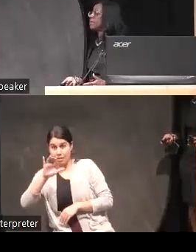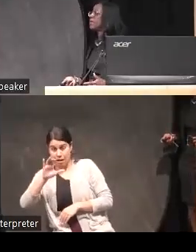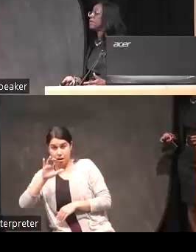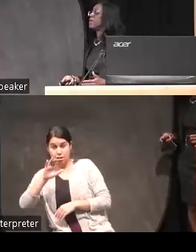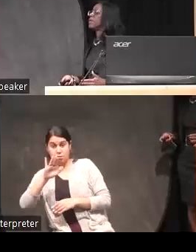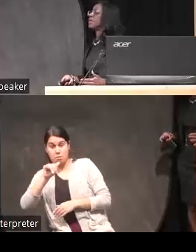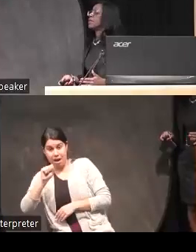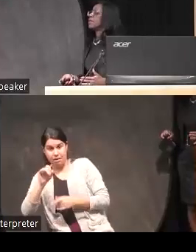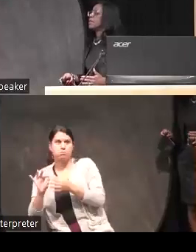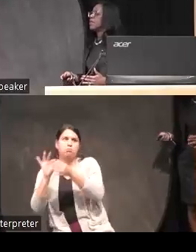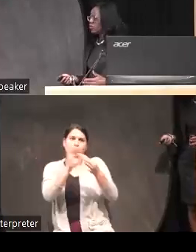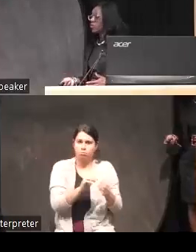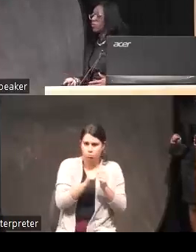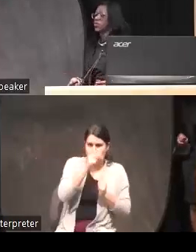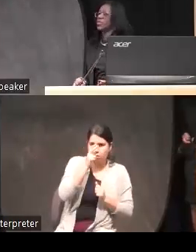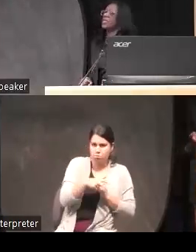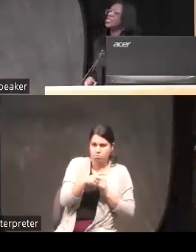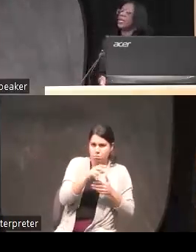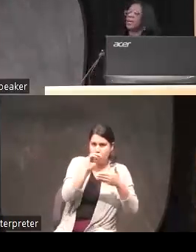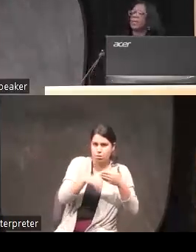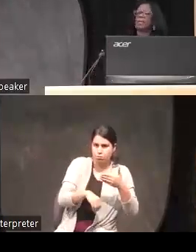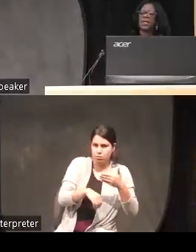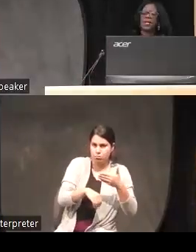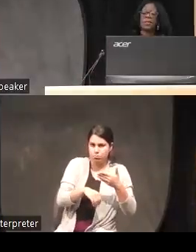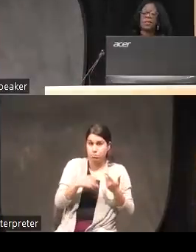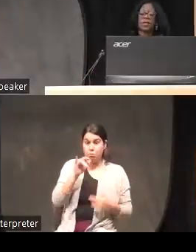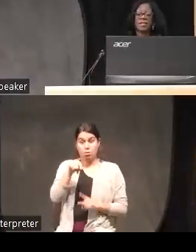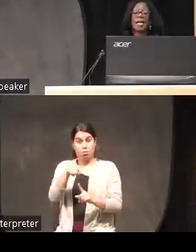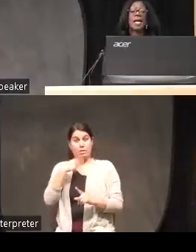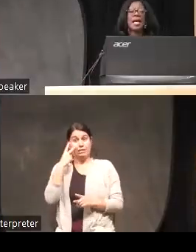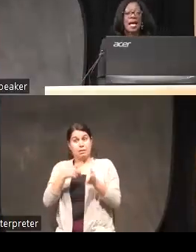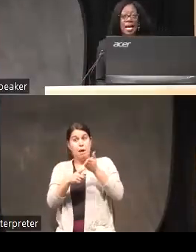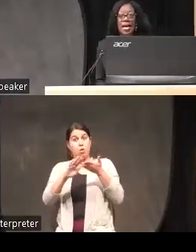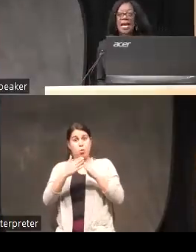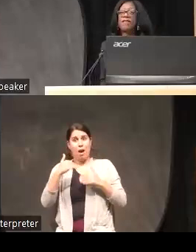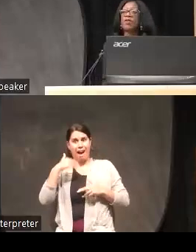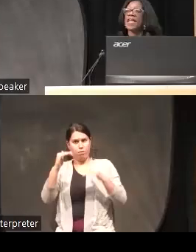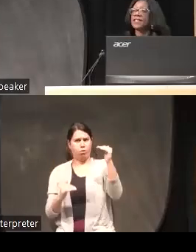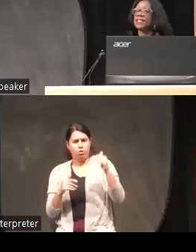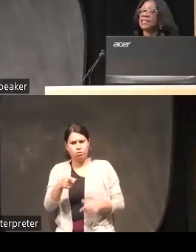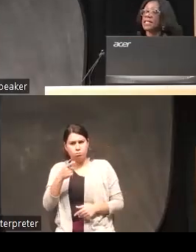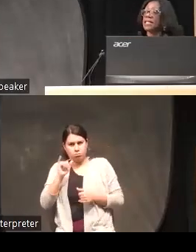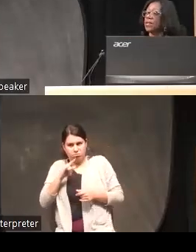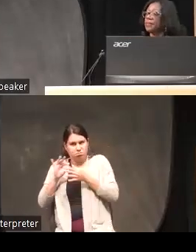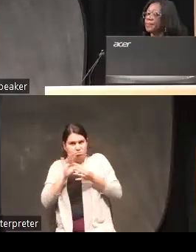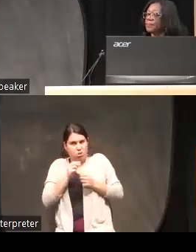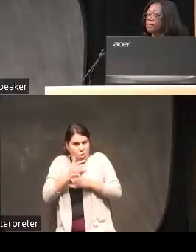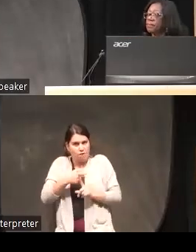outcomes that are disproportionately showing up in minority communities. 84,000 deaths a